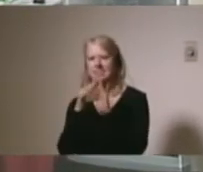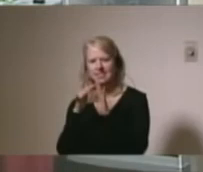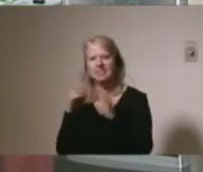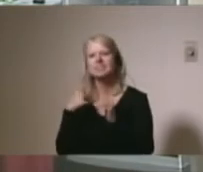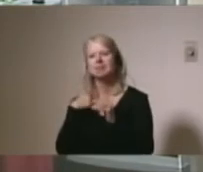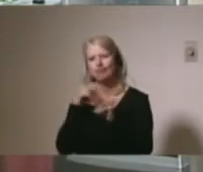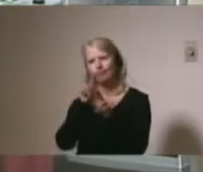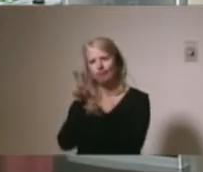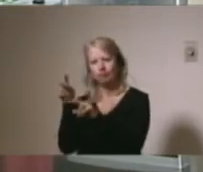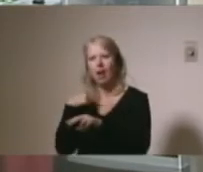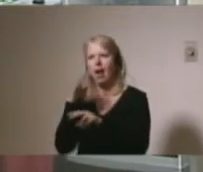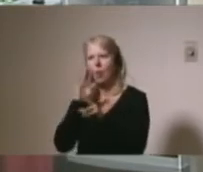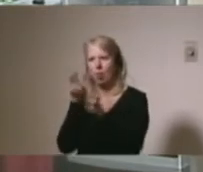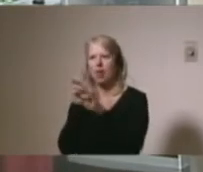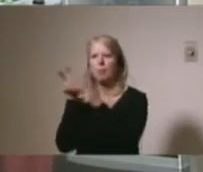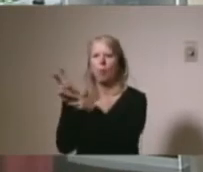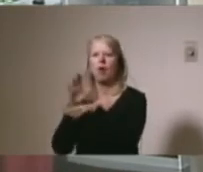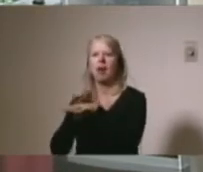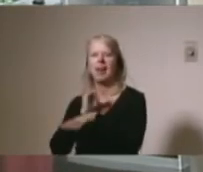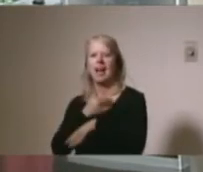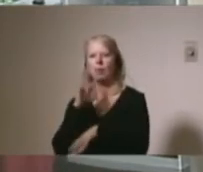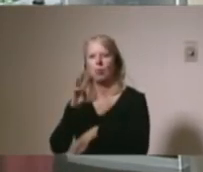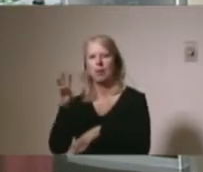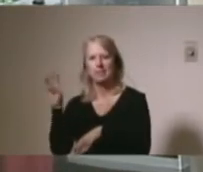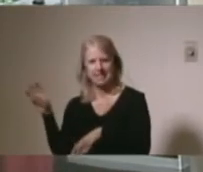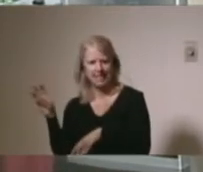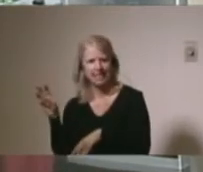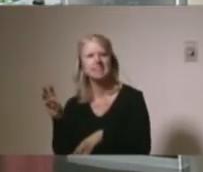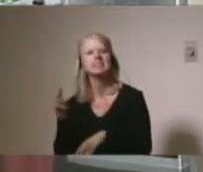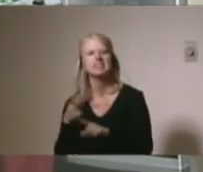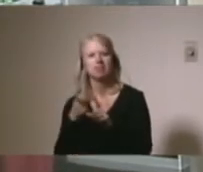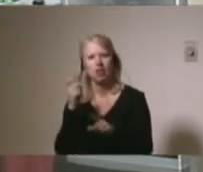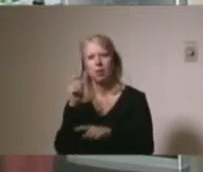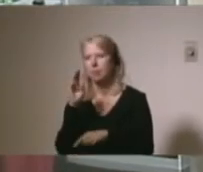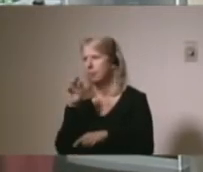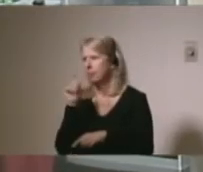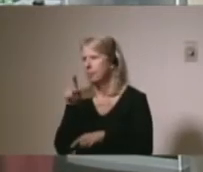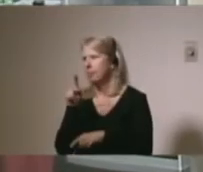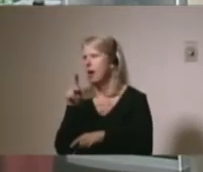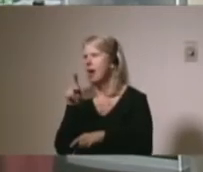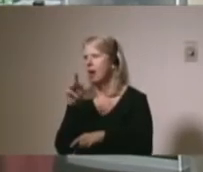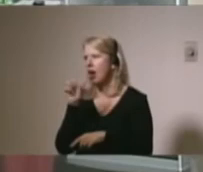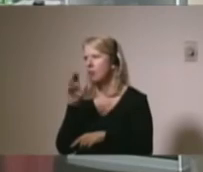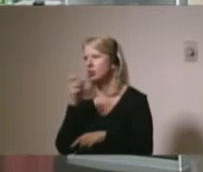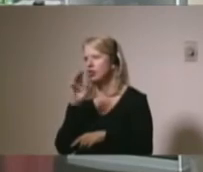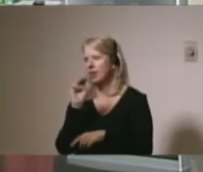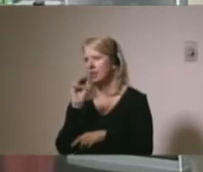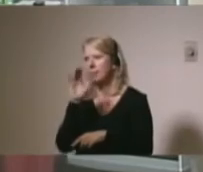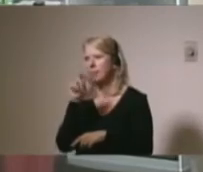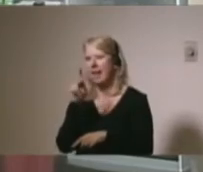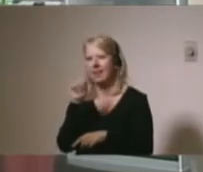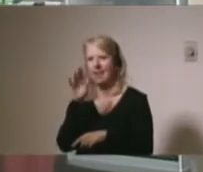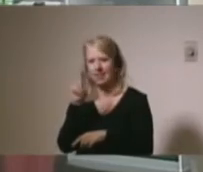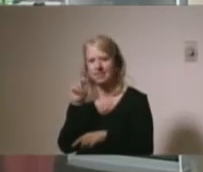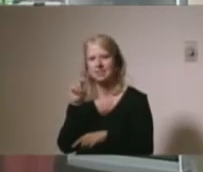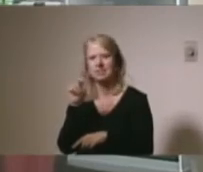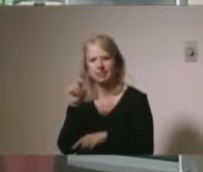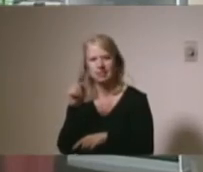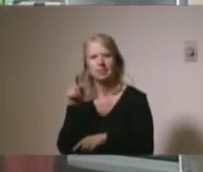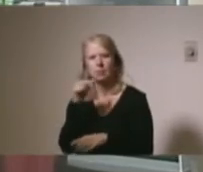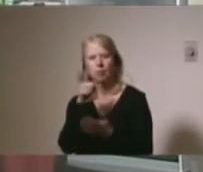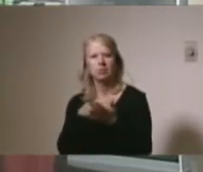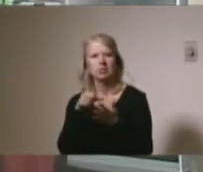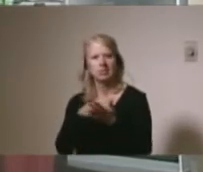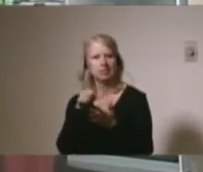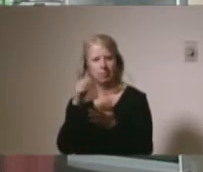post on our website. So Mark Armstrong, Bank Act, Postal Banking for All Americans. So he was there,